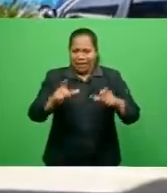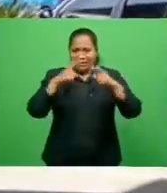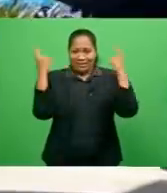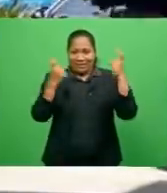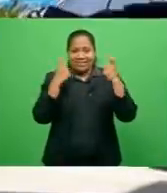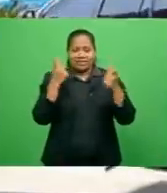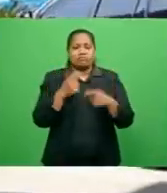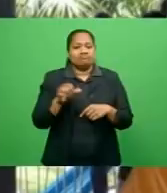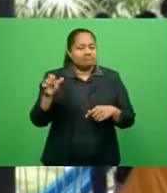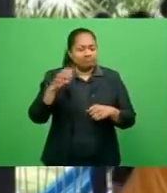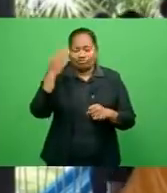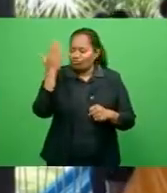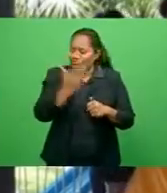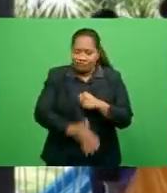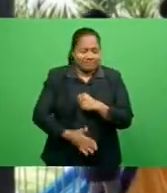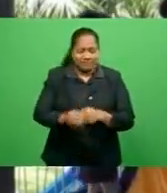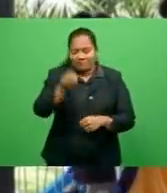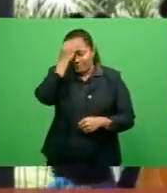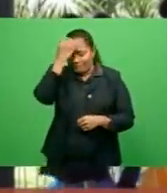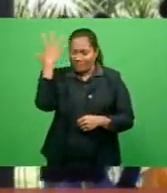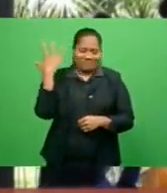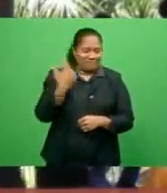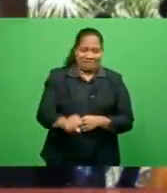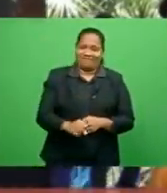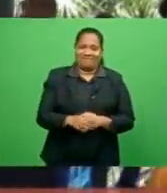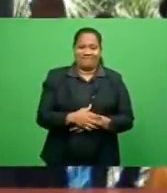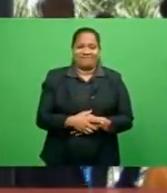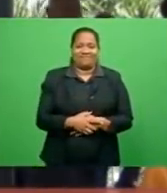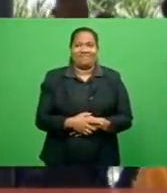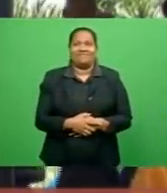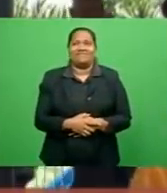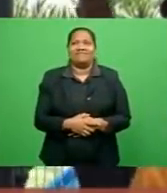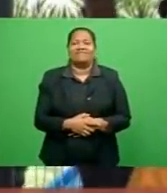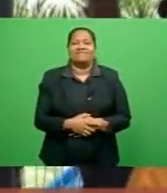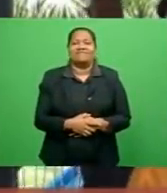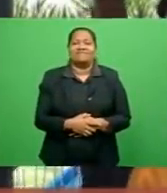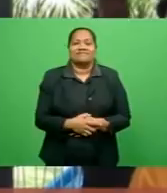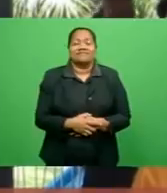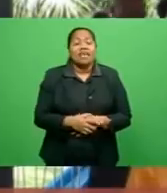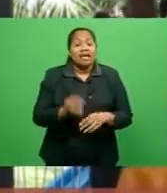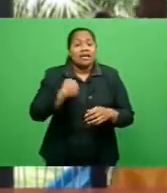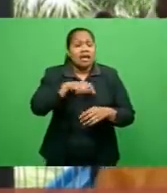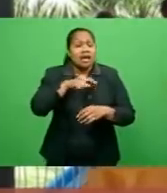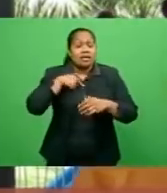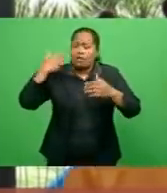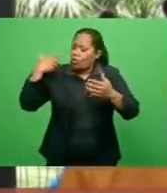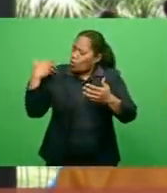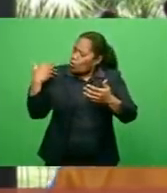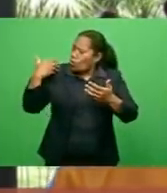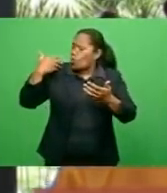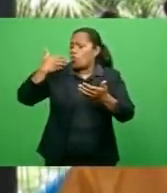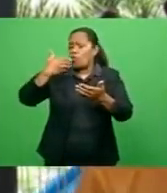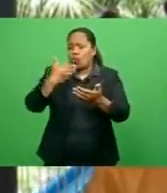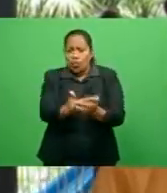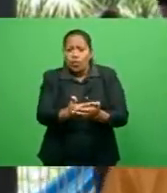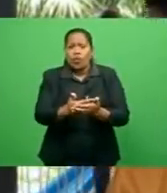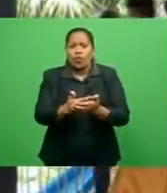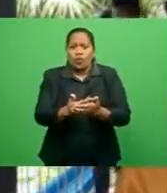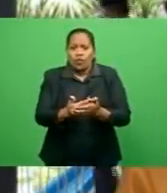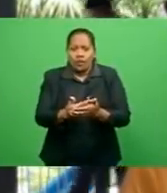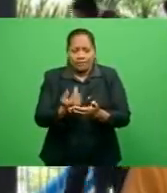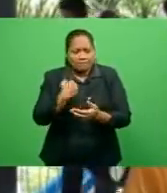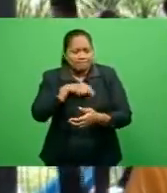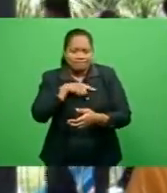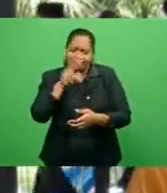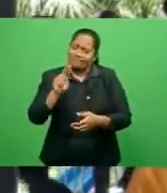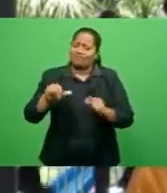should not be forgotten. I'm proud to be a Fijian, and we have come a long, long way, and we need to be